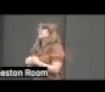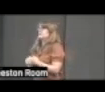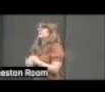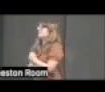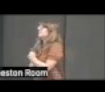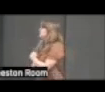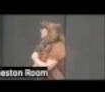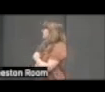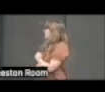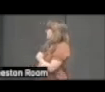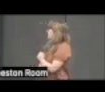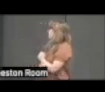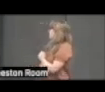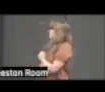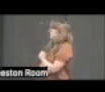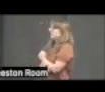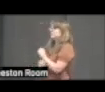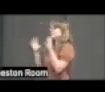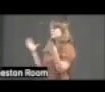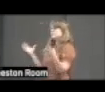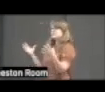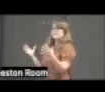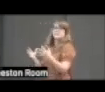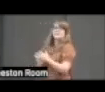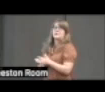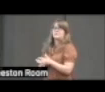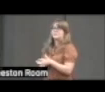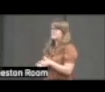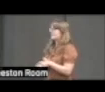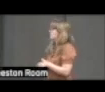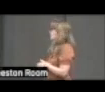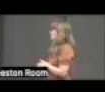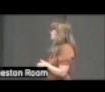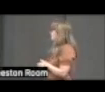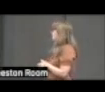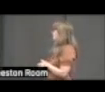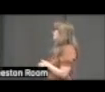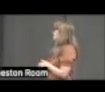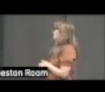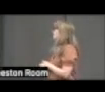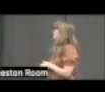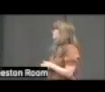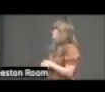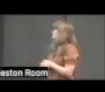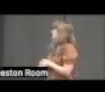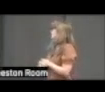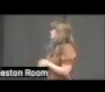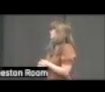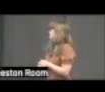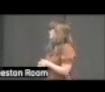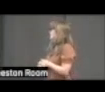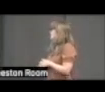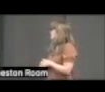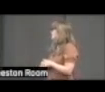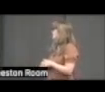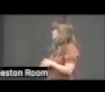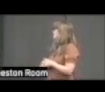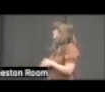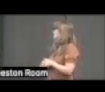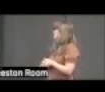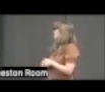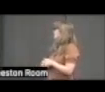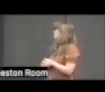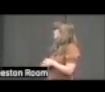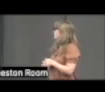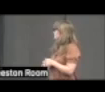this organization, which is a huge thing. It opens up funding for national and international conservation